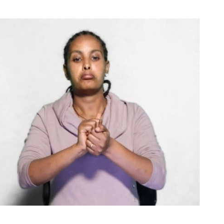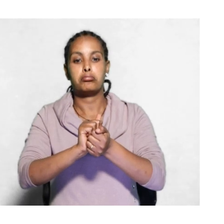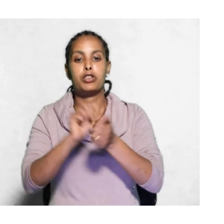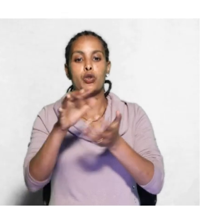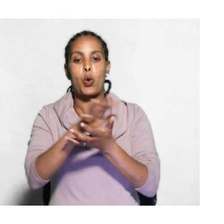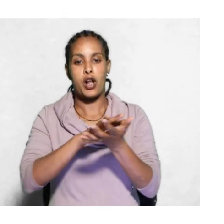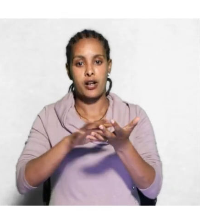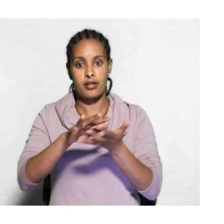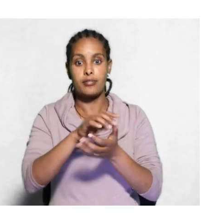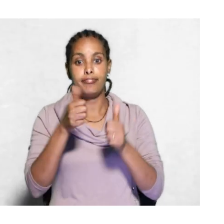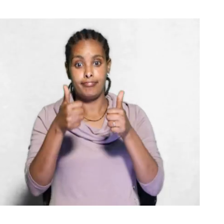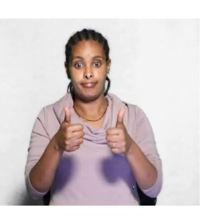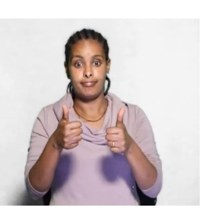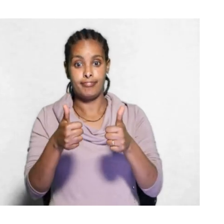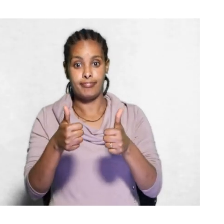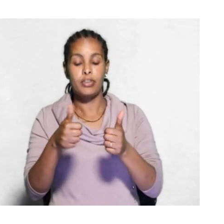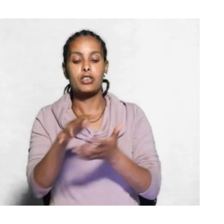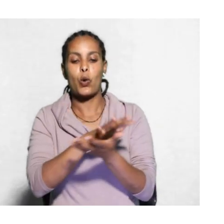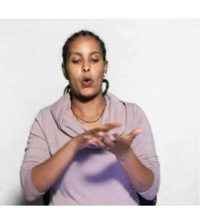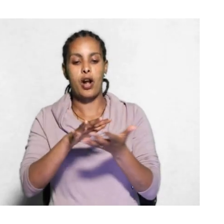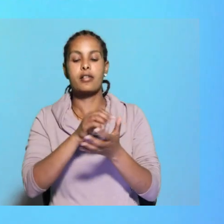disordered.